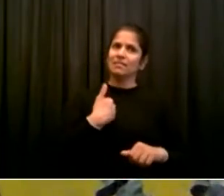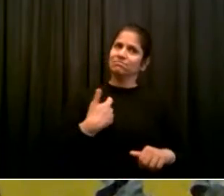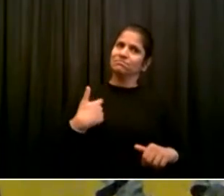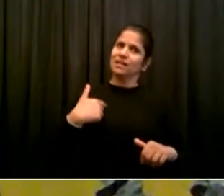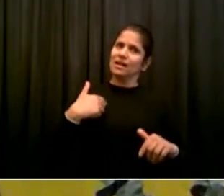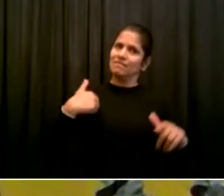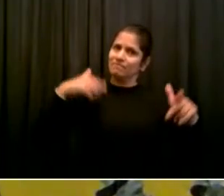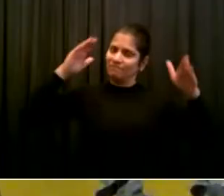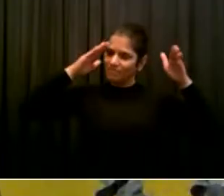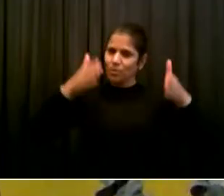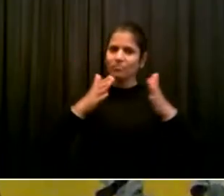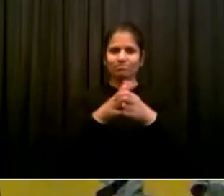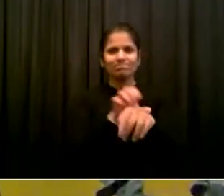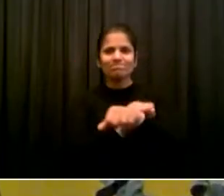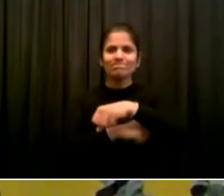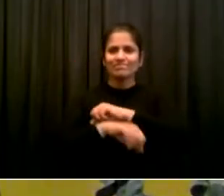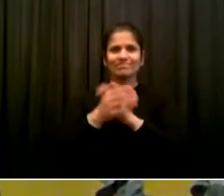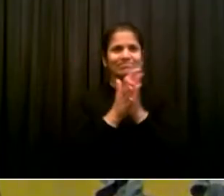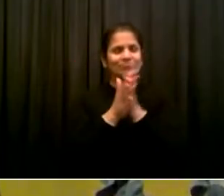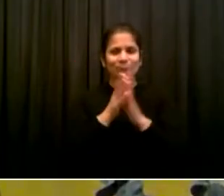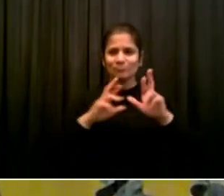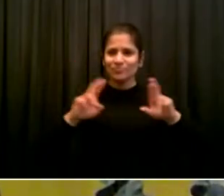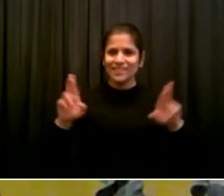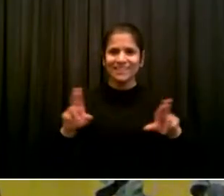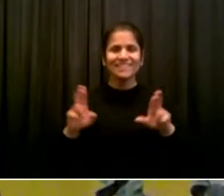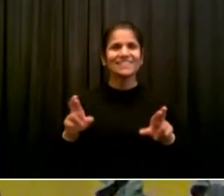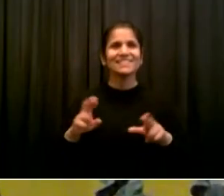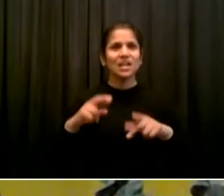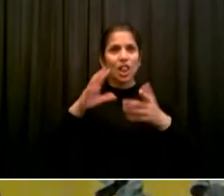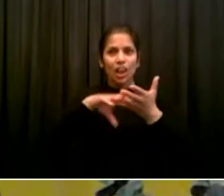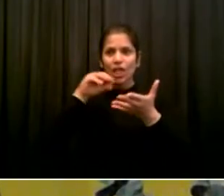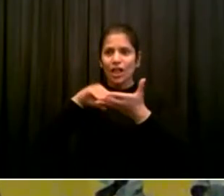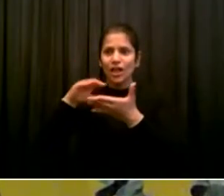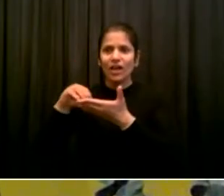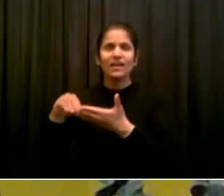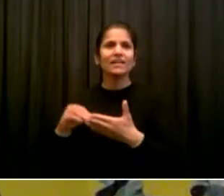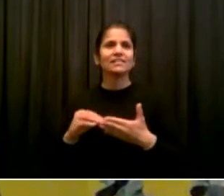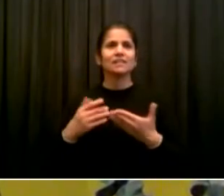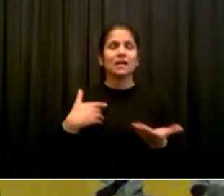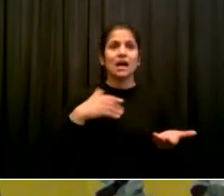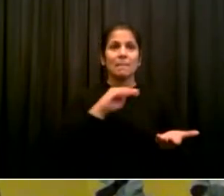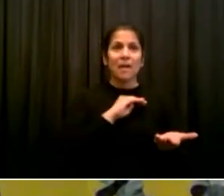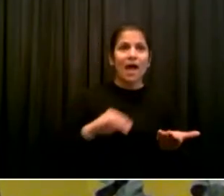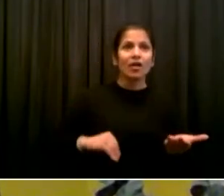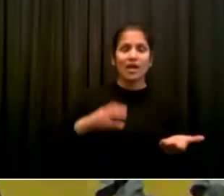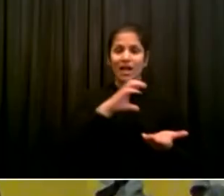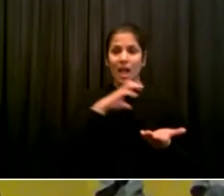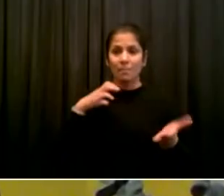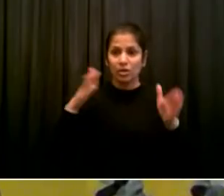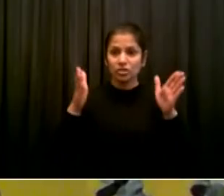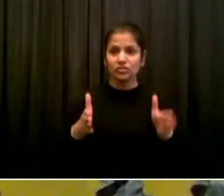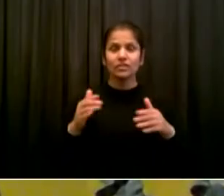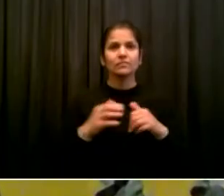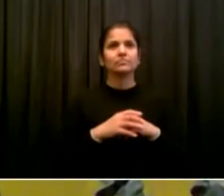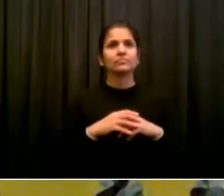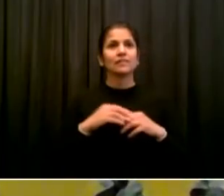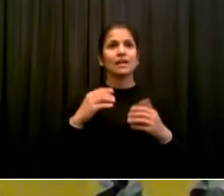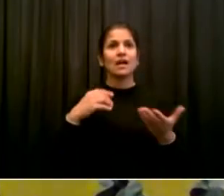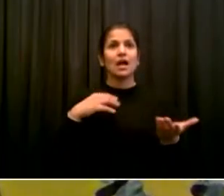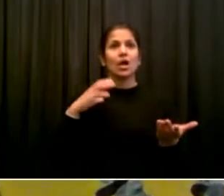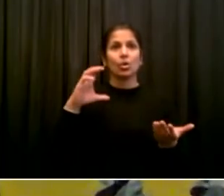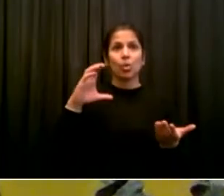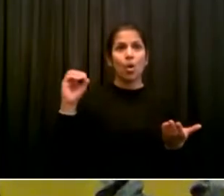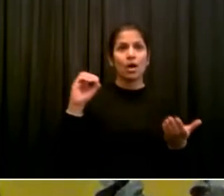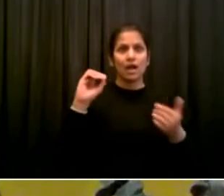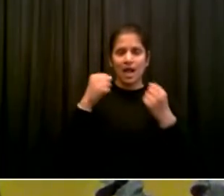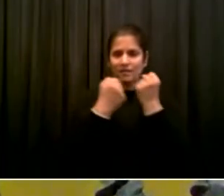battle, teach, and learn from the mayor, the commissioner, my co-chairs, city council, and most importantly, advocates